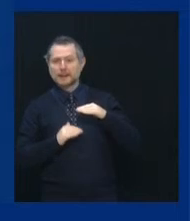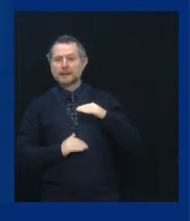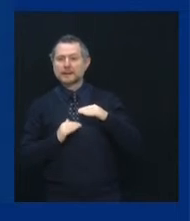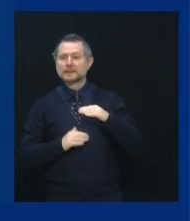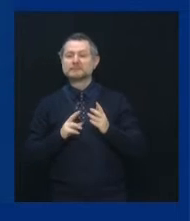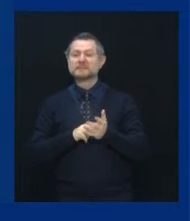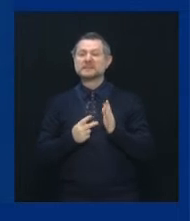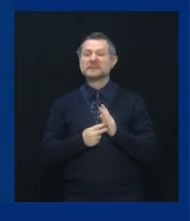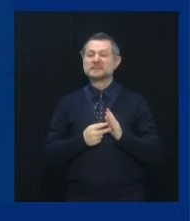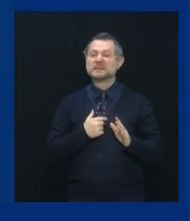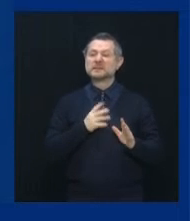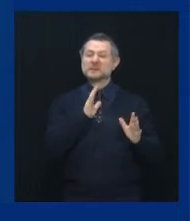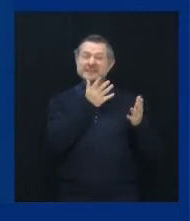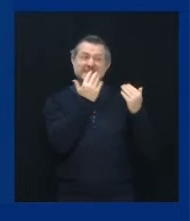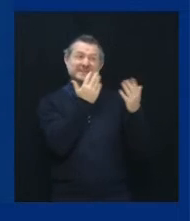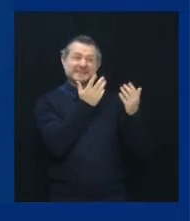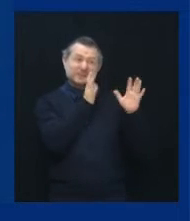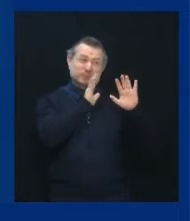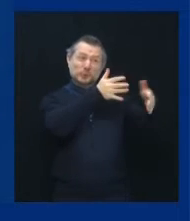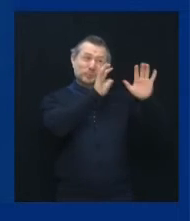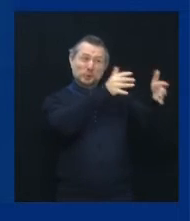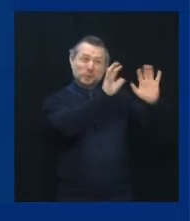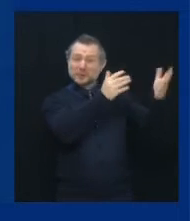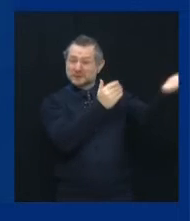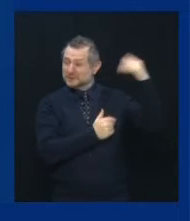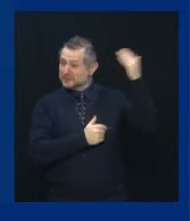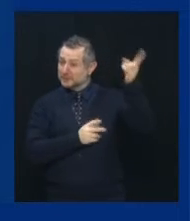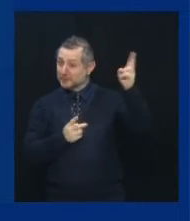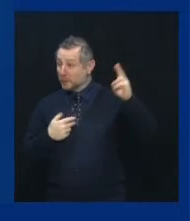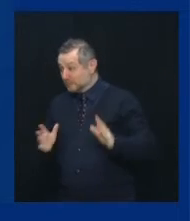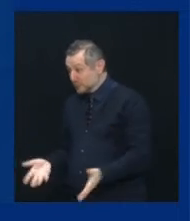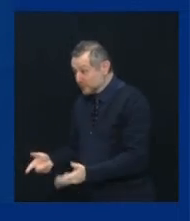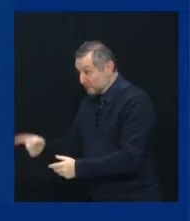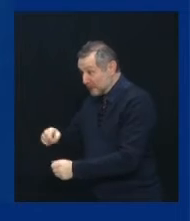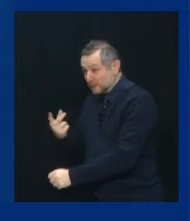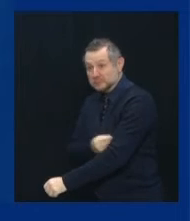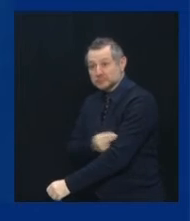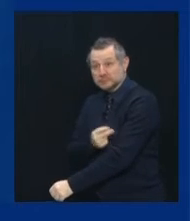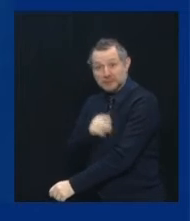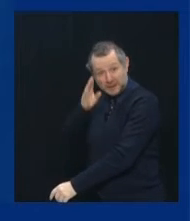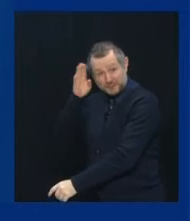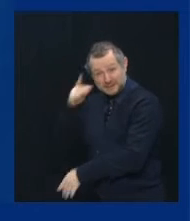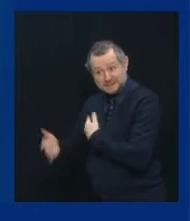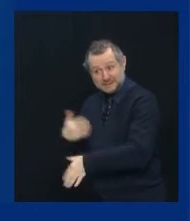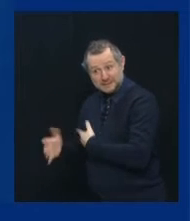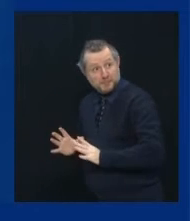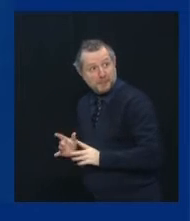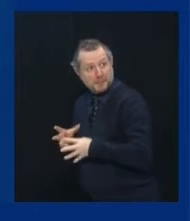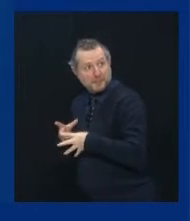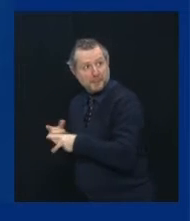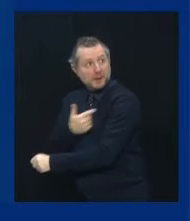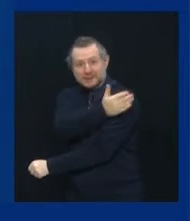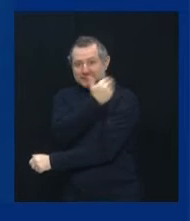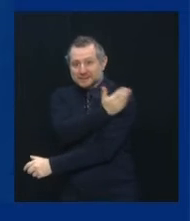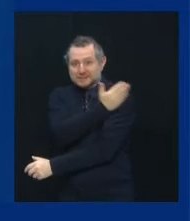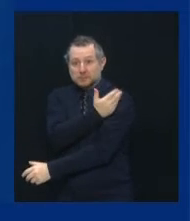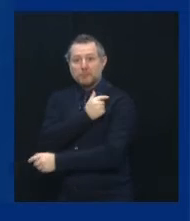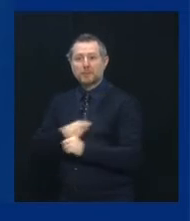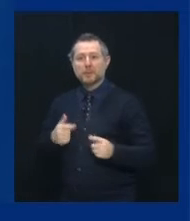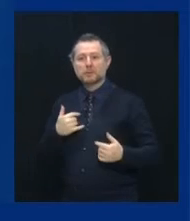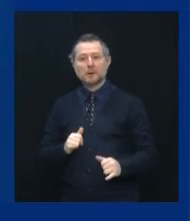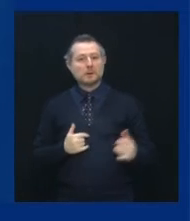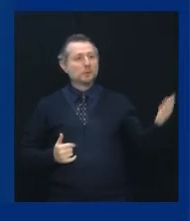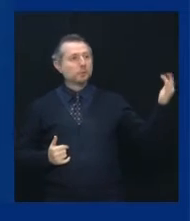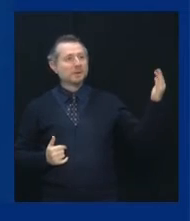distribution side, and I'm pushing the hospitals hard, but we don't even have half the dosages that we need to